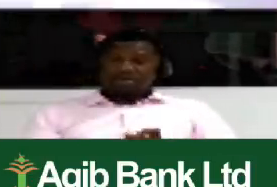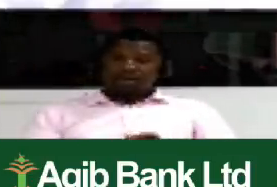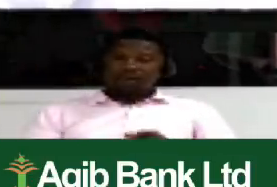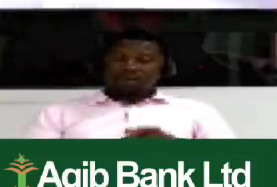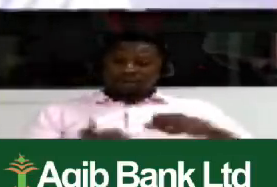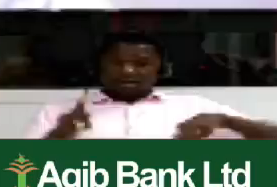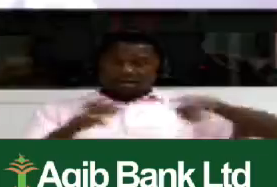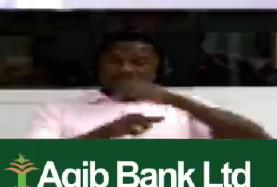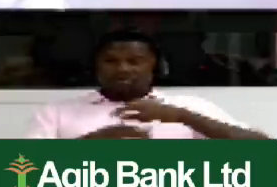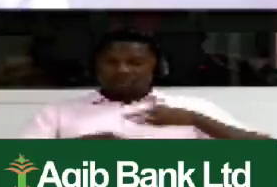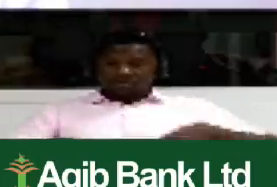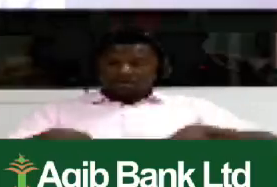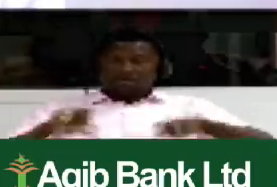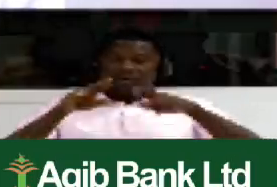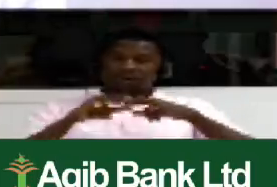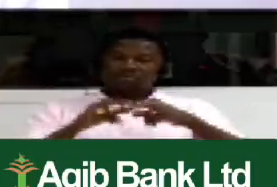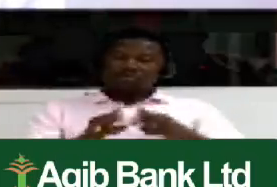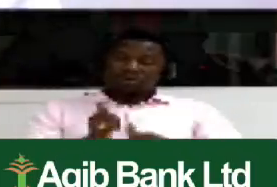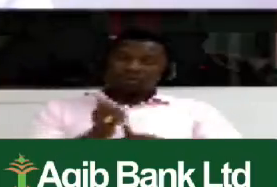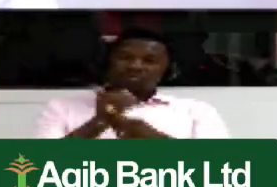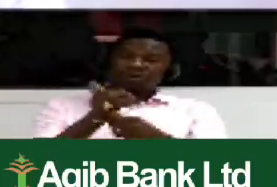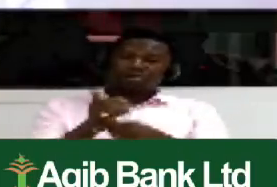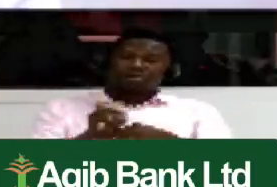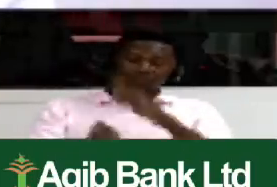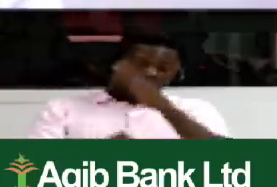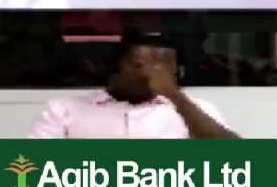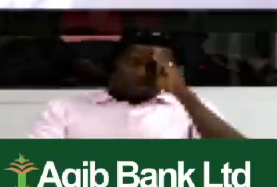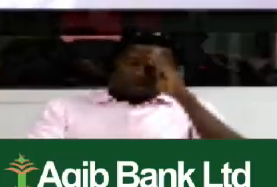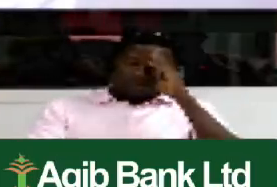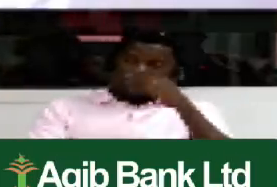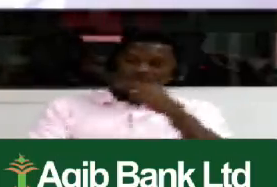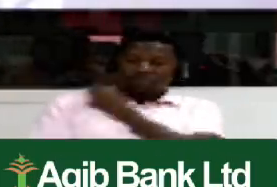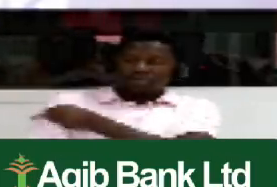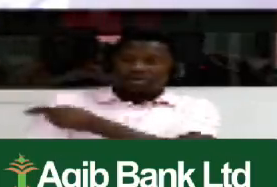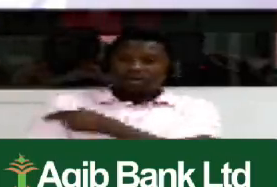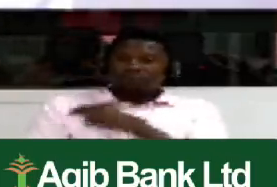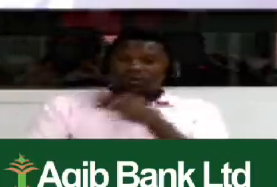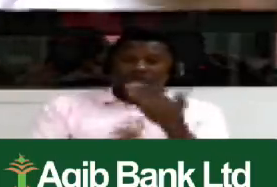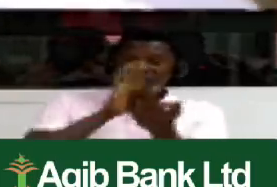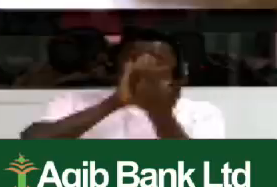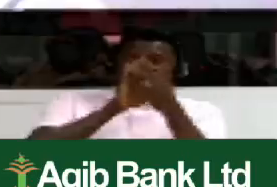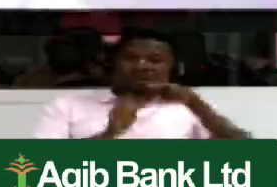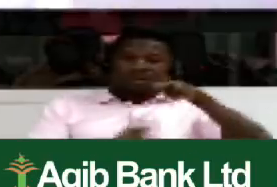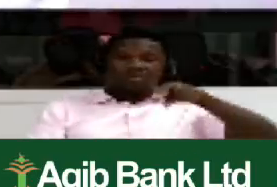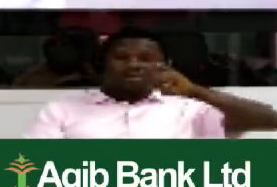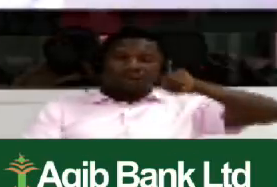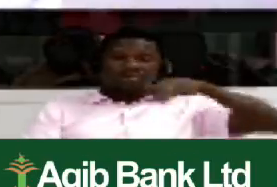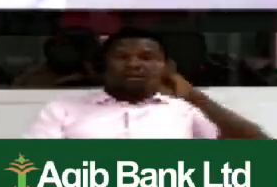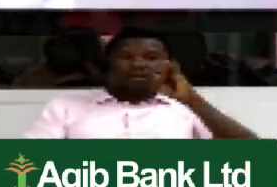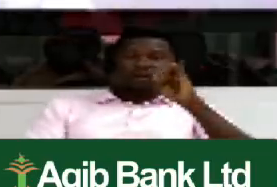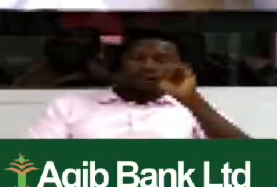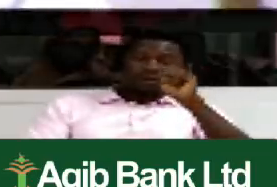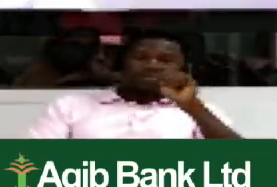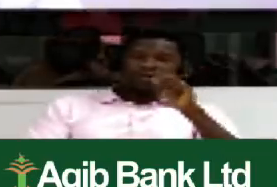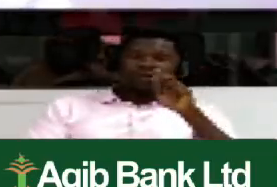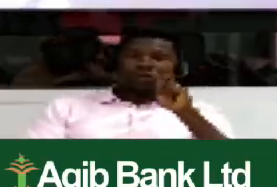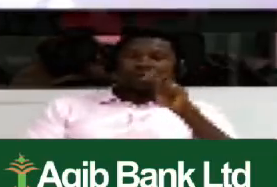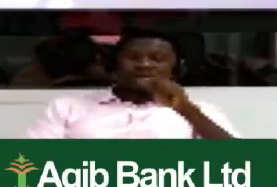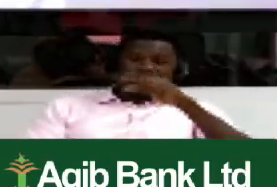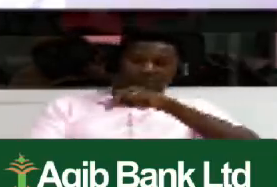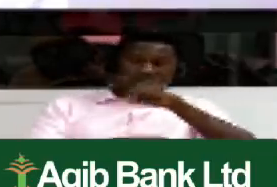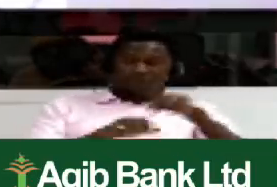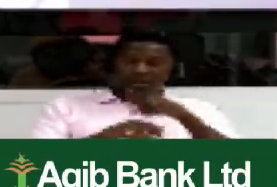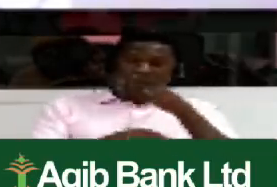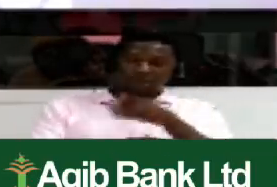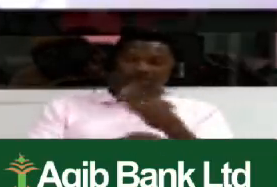road leading to Brikama Health Center, just opposite Nyaikunda. There is a bakery there. That was where students were standing, facing the